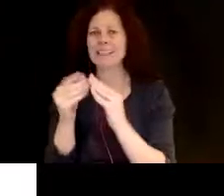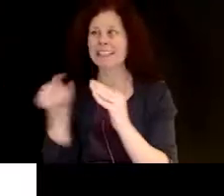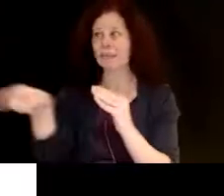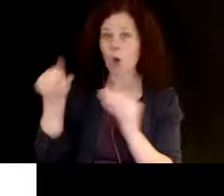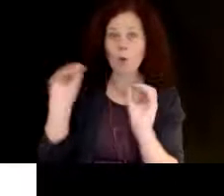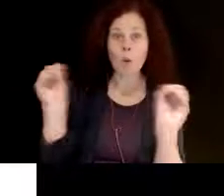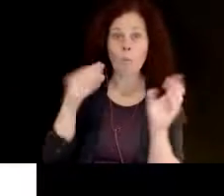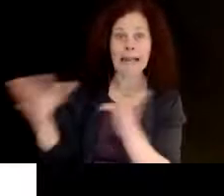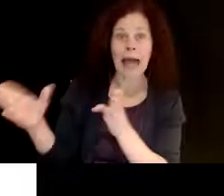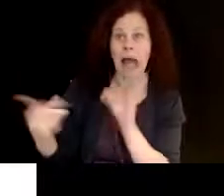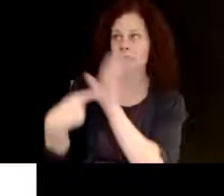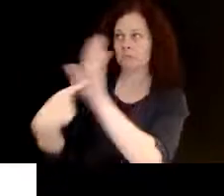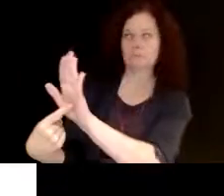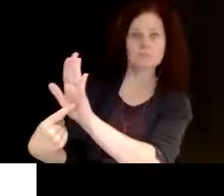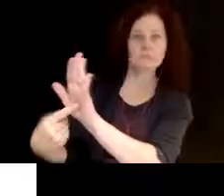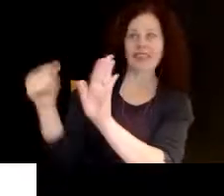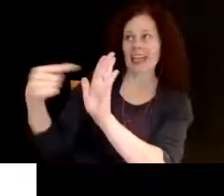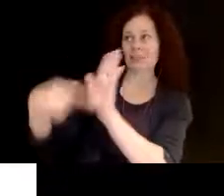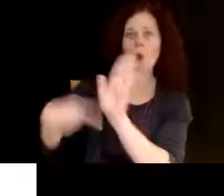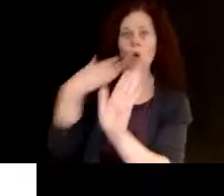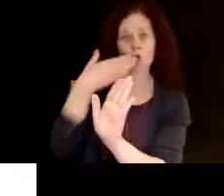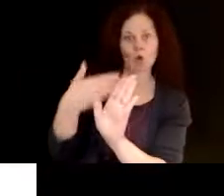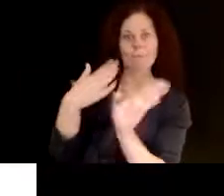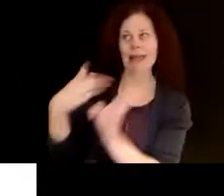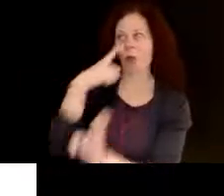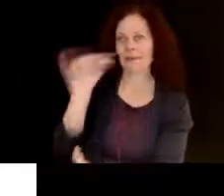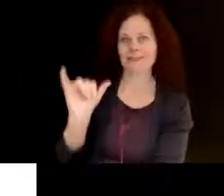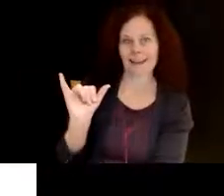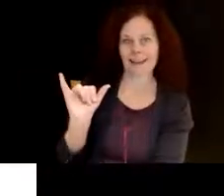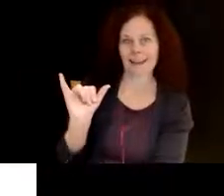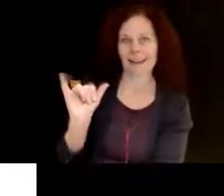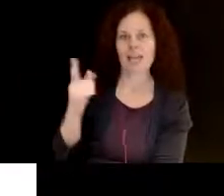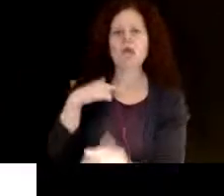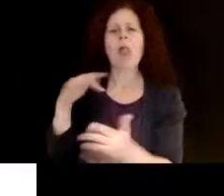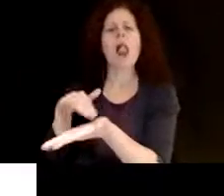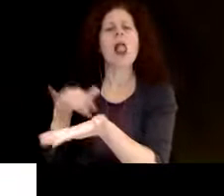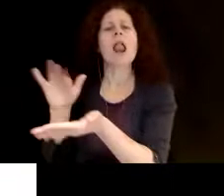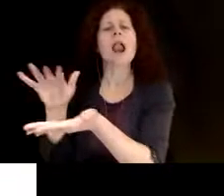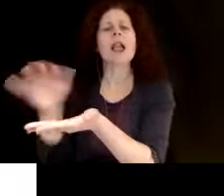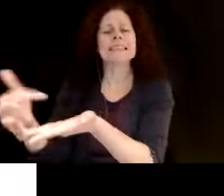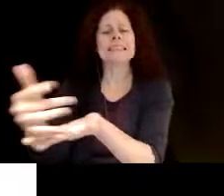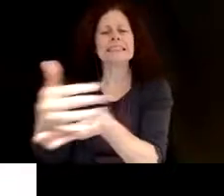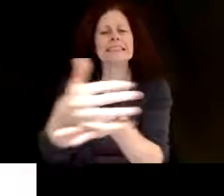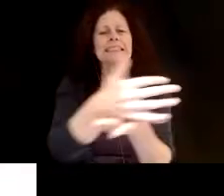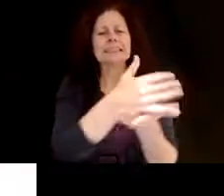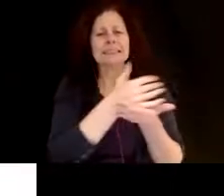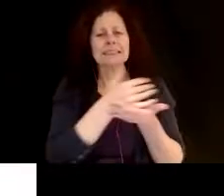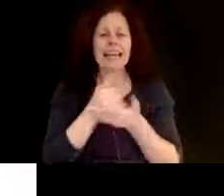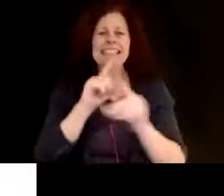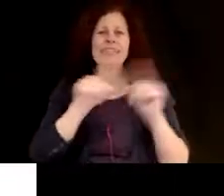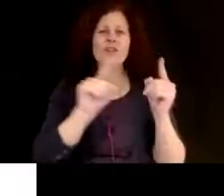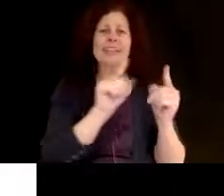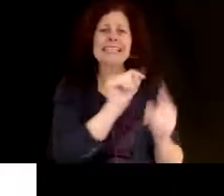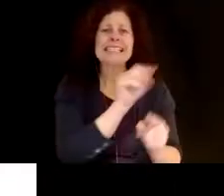successful. We sought to learn from individuals who work in cities and towns and other local governments called ADA coordinators about how they